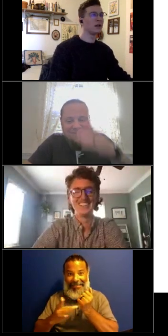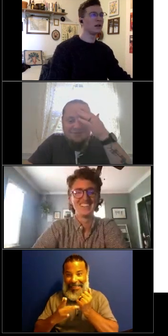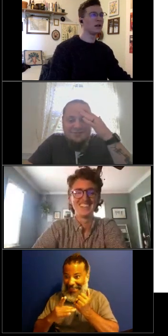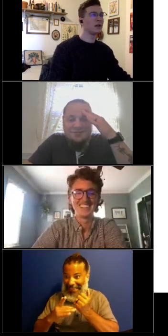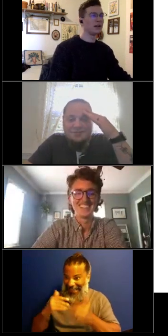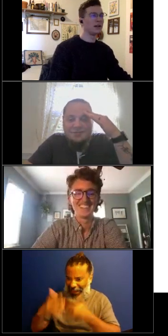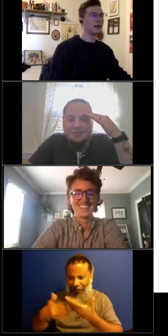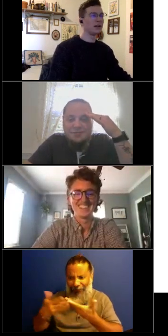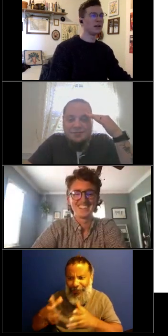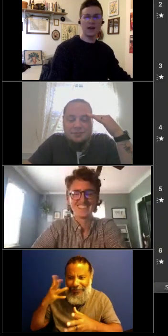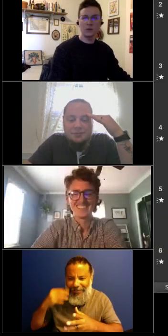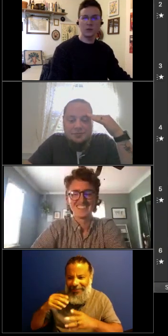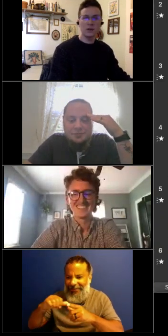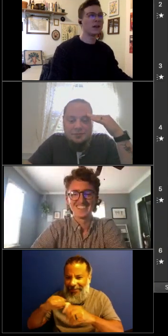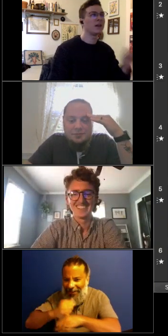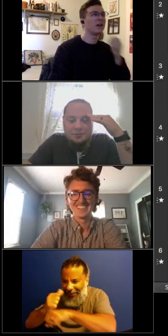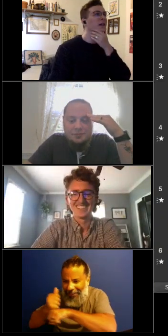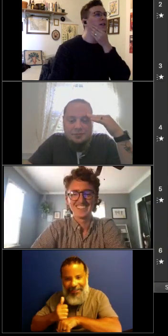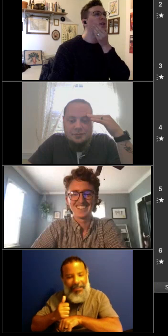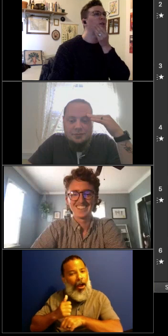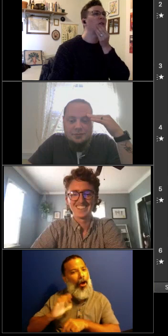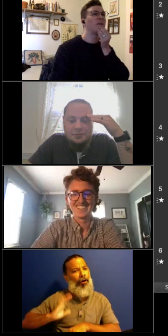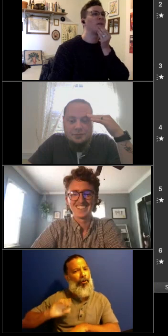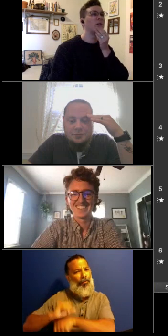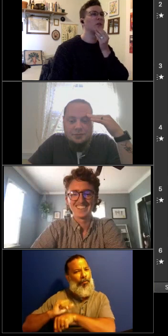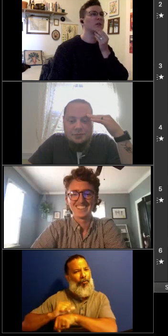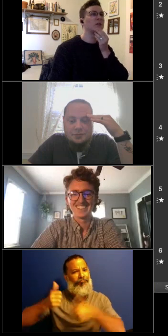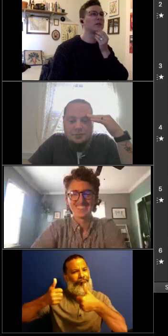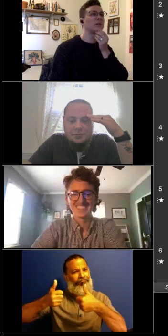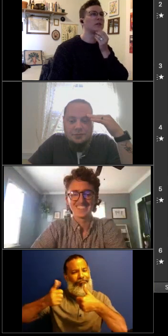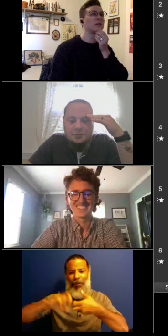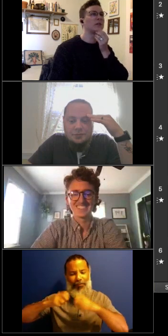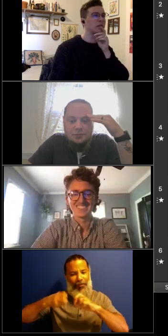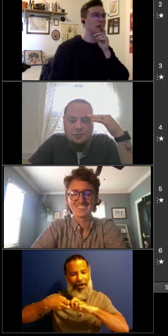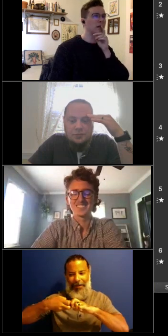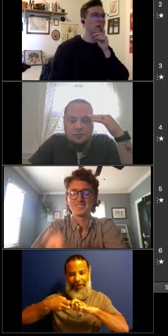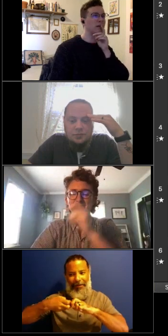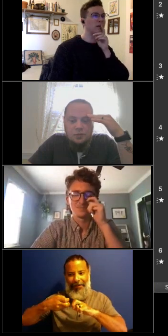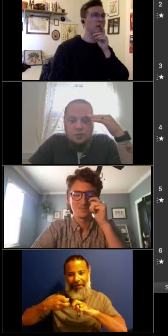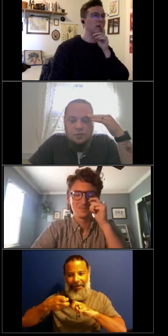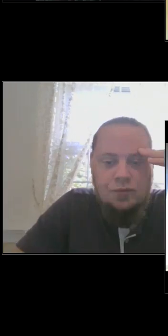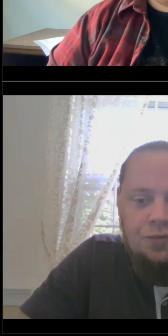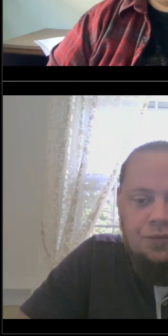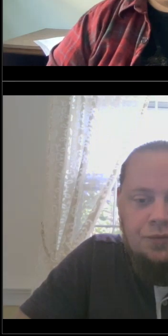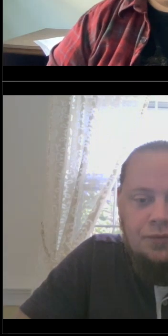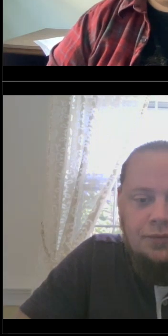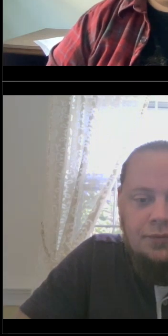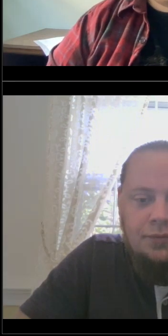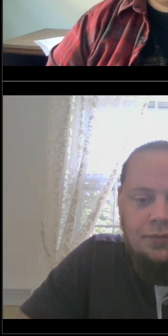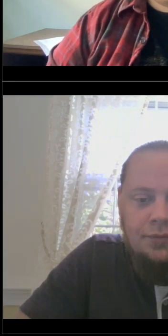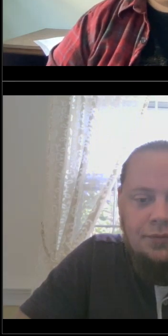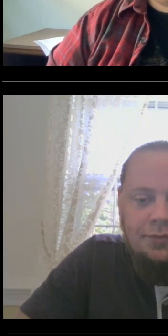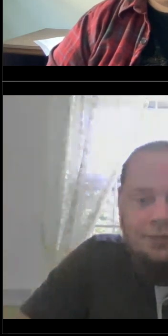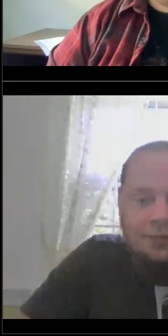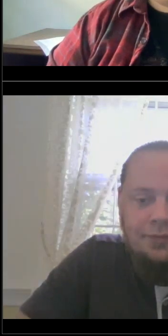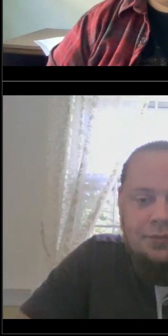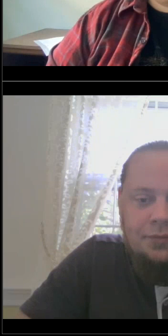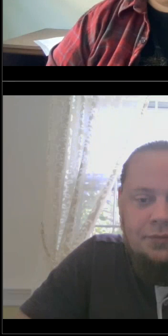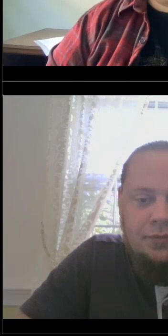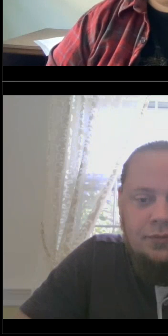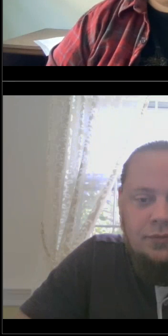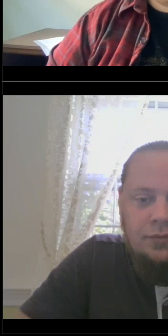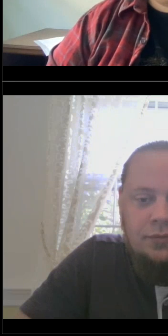no. Yeah, it was working totally fine just in our tech. So why don't I just like give